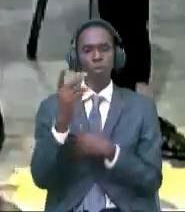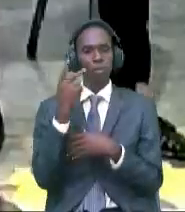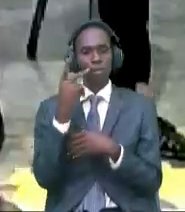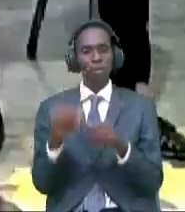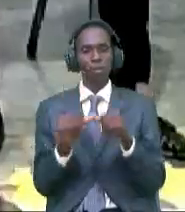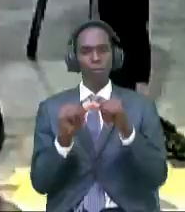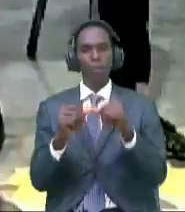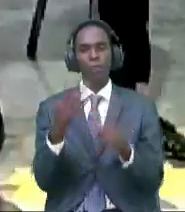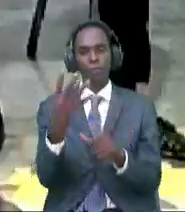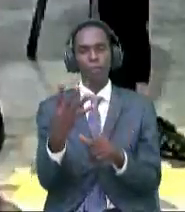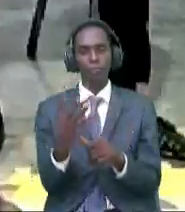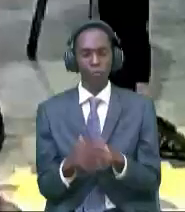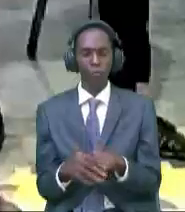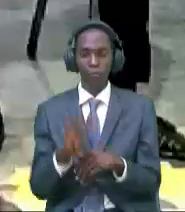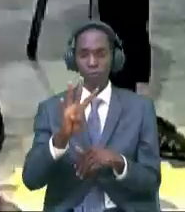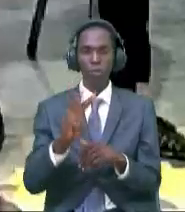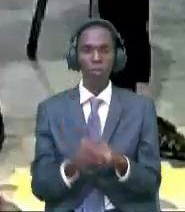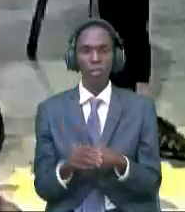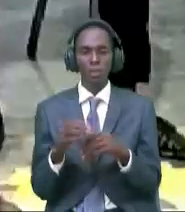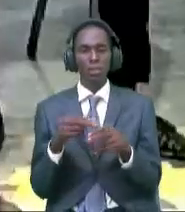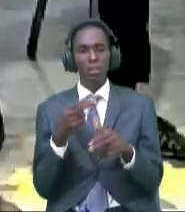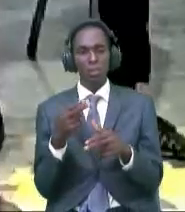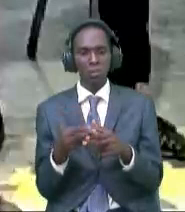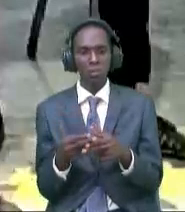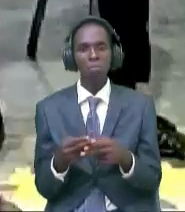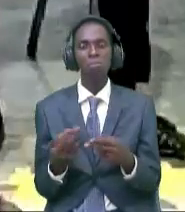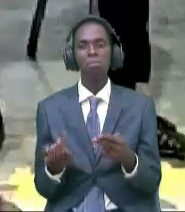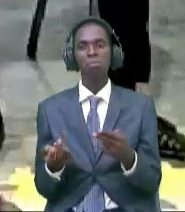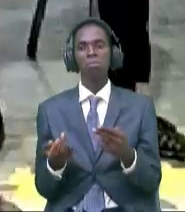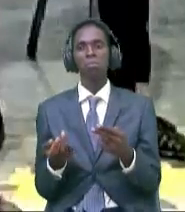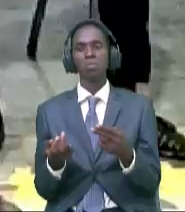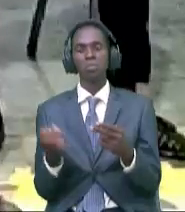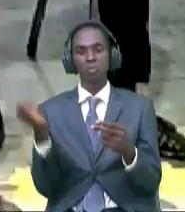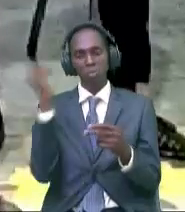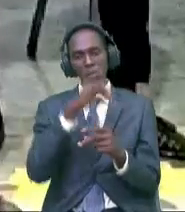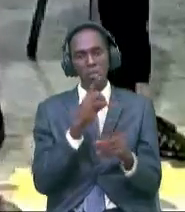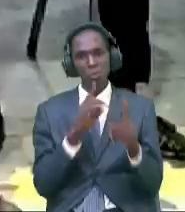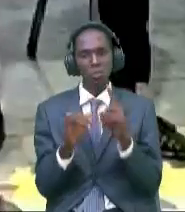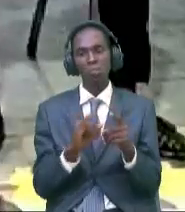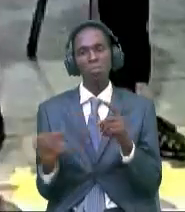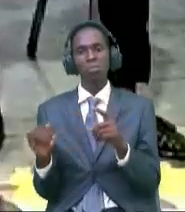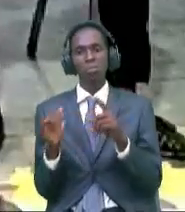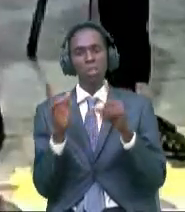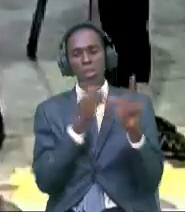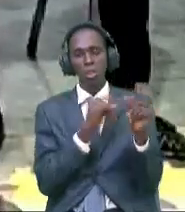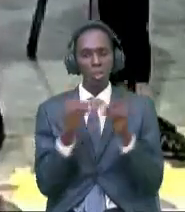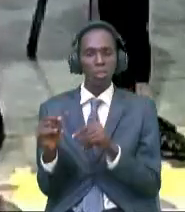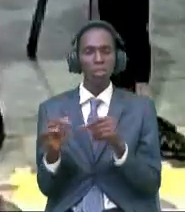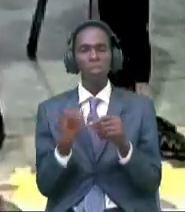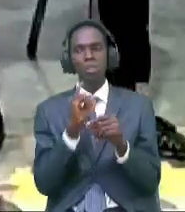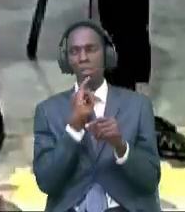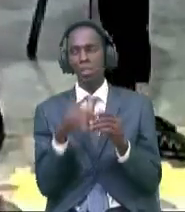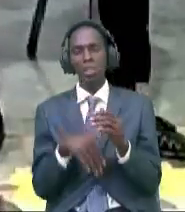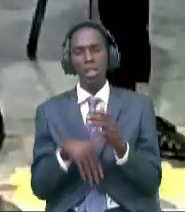in verse 4 it says, neither filthiness nor foolish talking, gossiping is out of